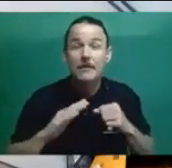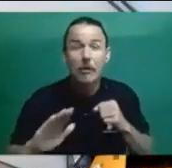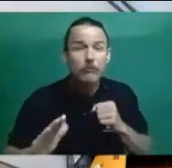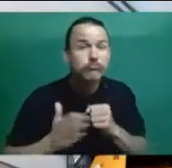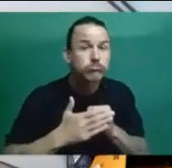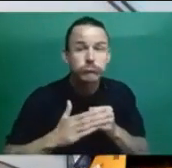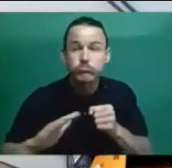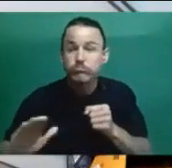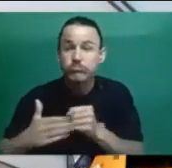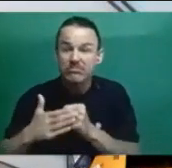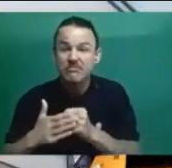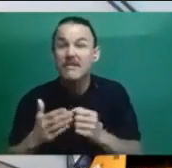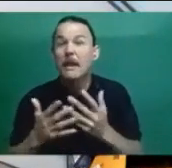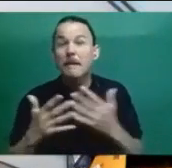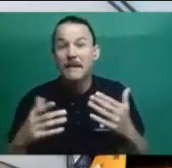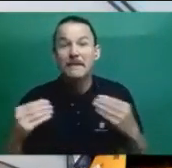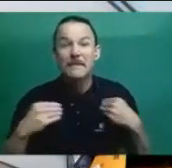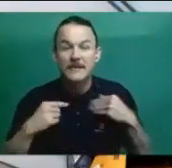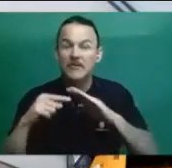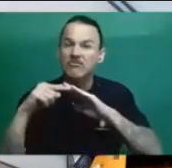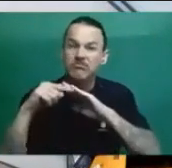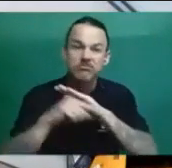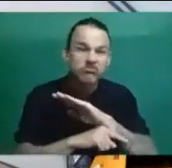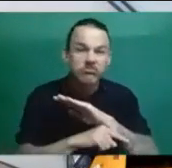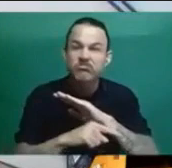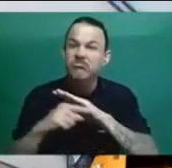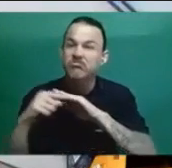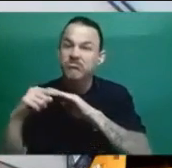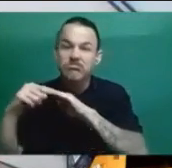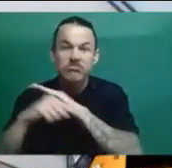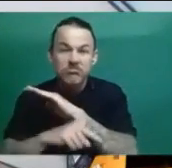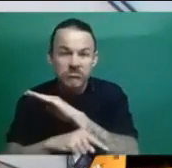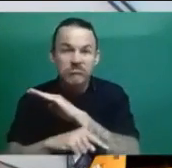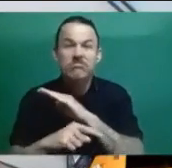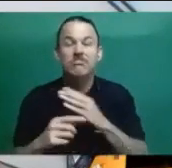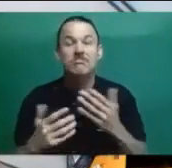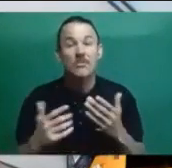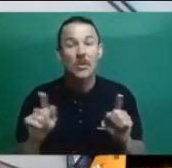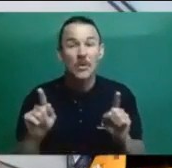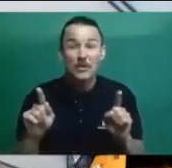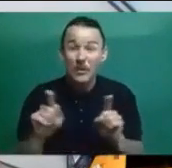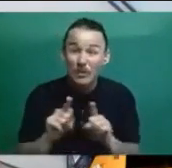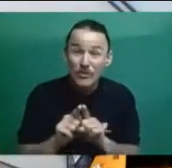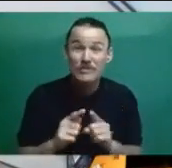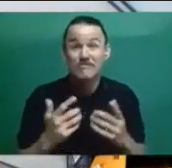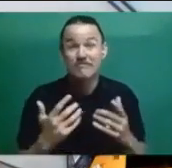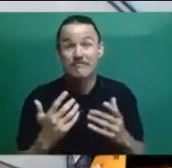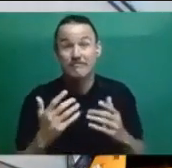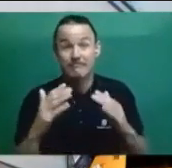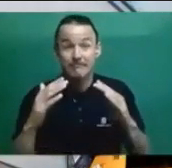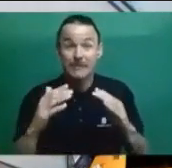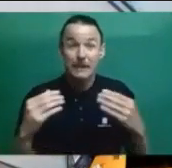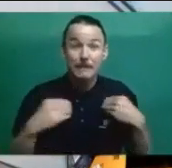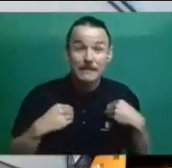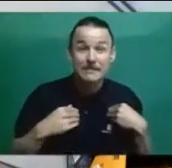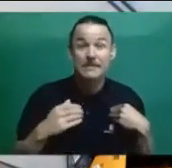been most directly affected. But again, there's supply chain issues. There's issues across the whole Victorian economy. There will